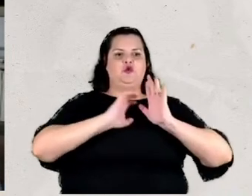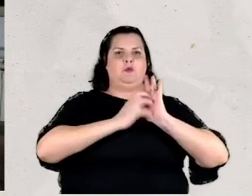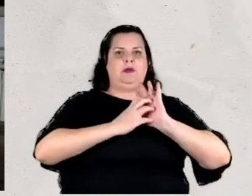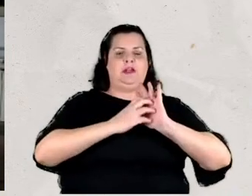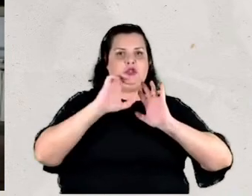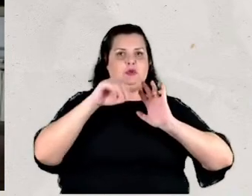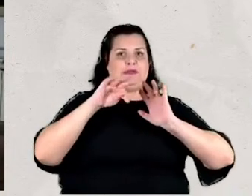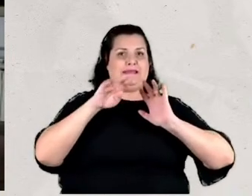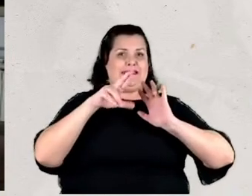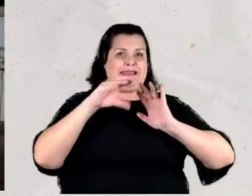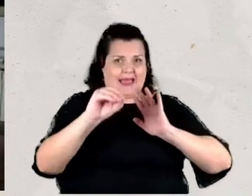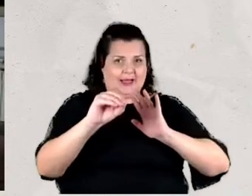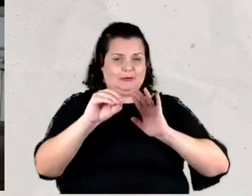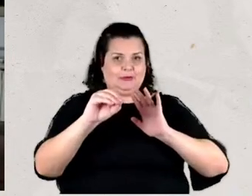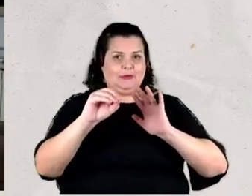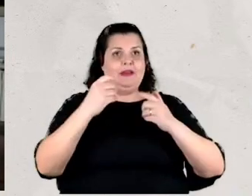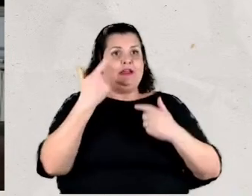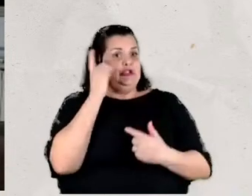Yeah. Okay.